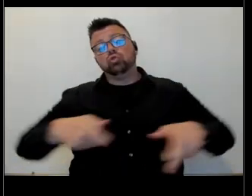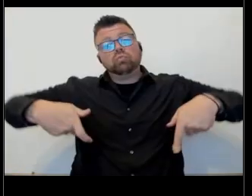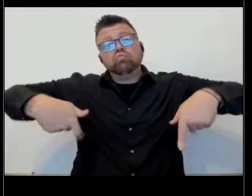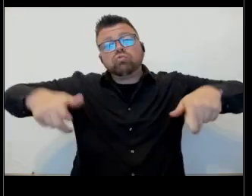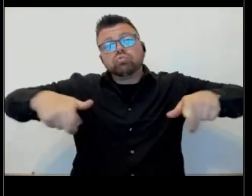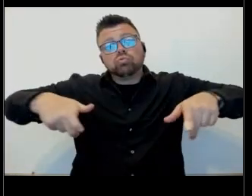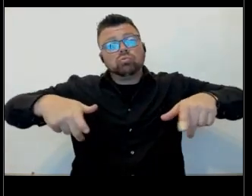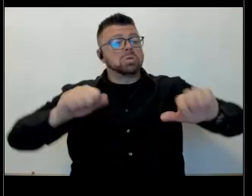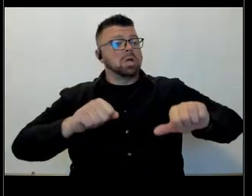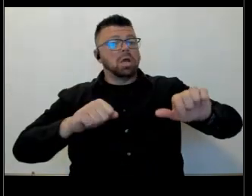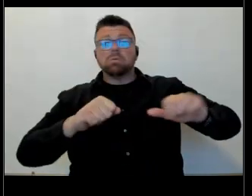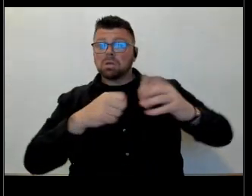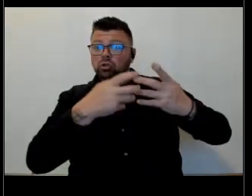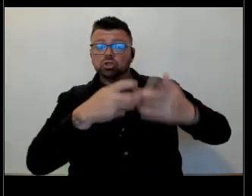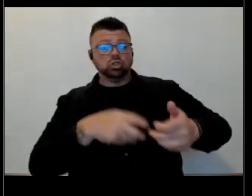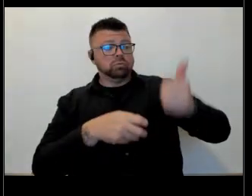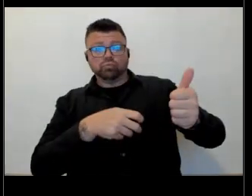machine.